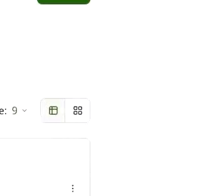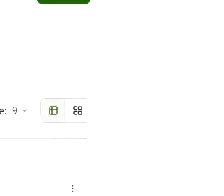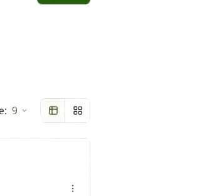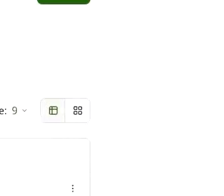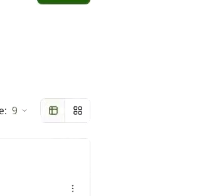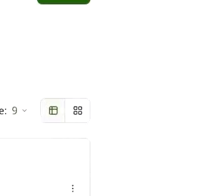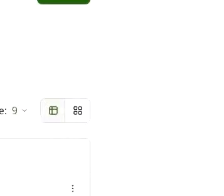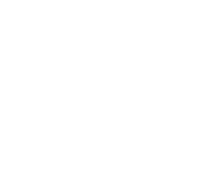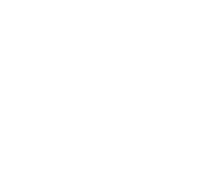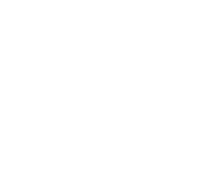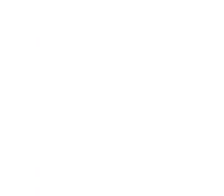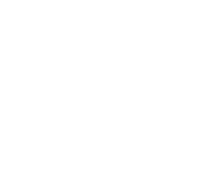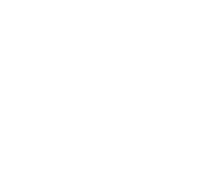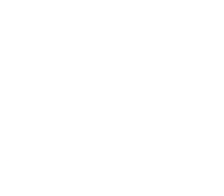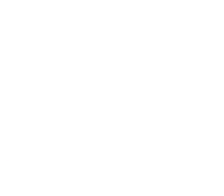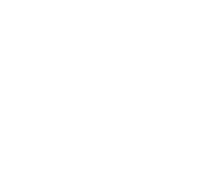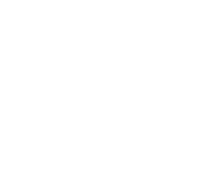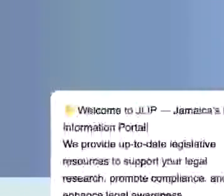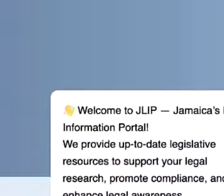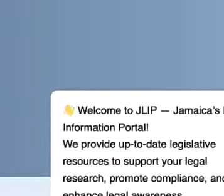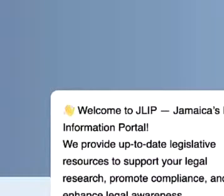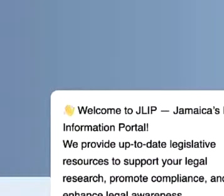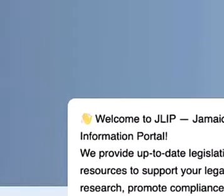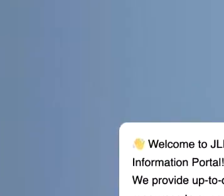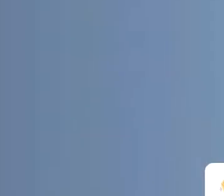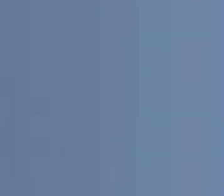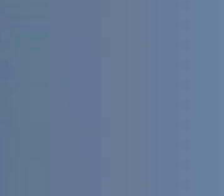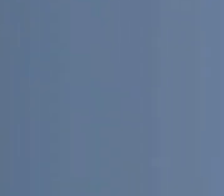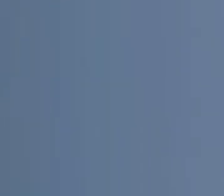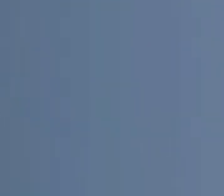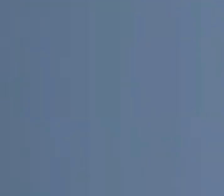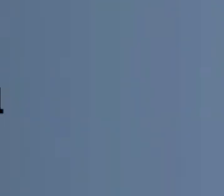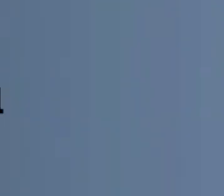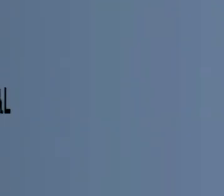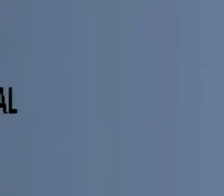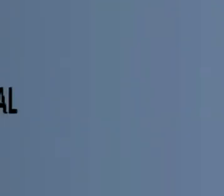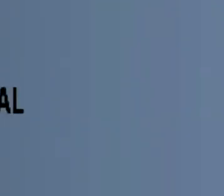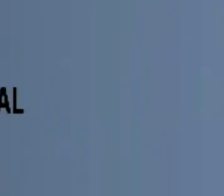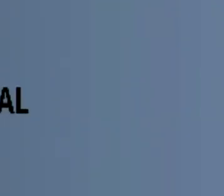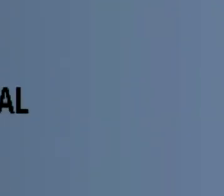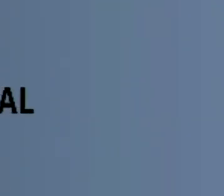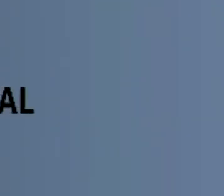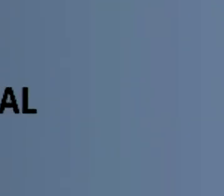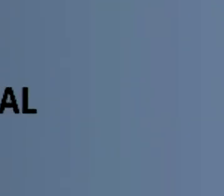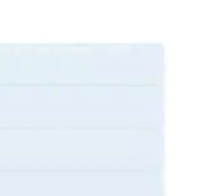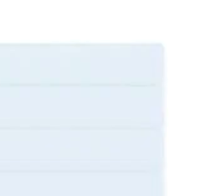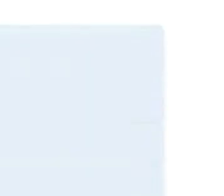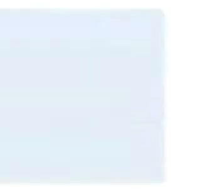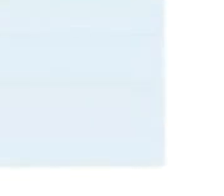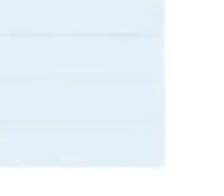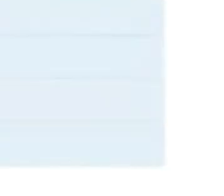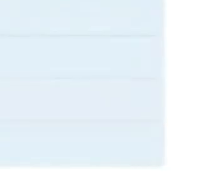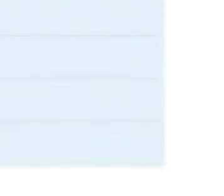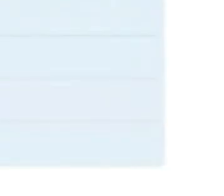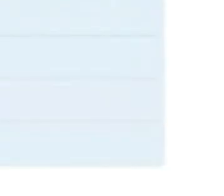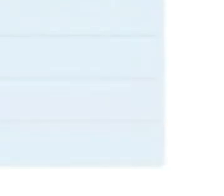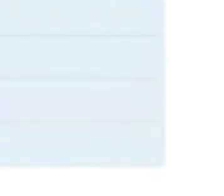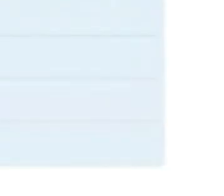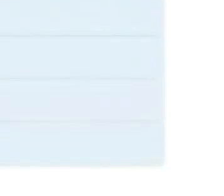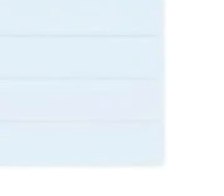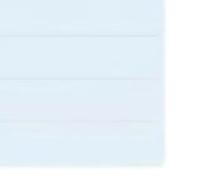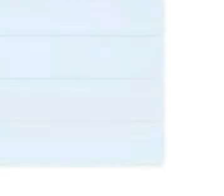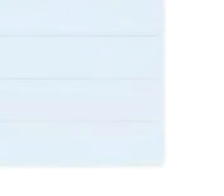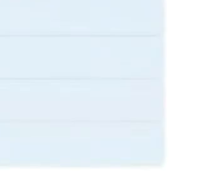topic appear right away. Next, we'll go to the library page. Here, the laws are grouped